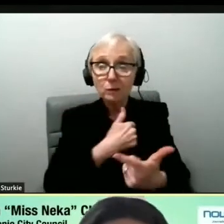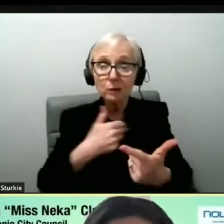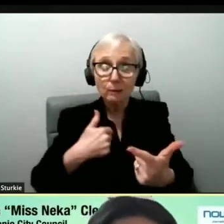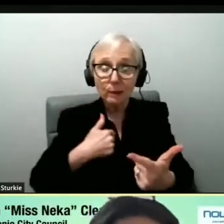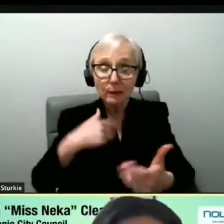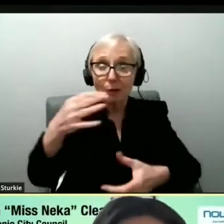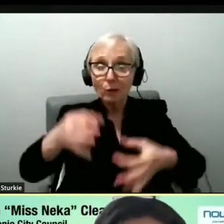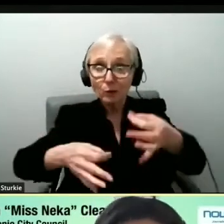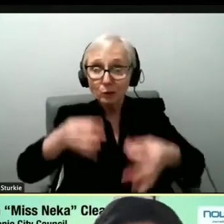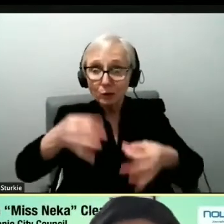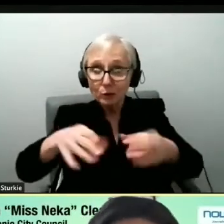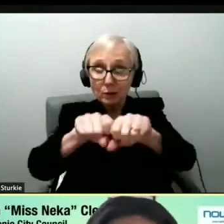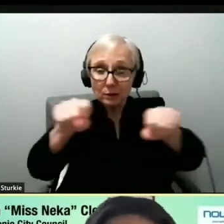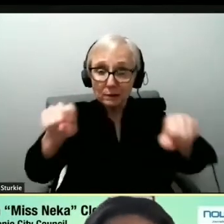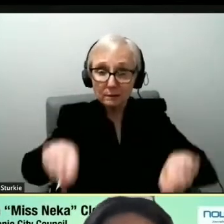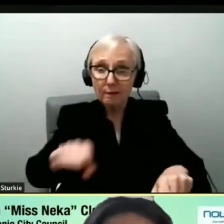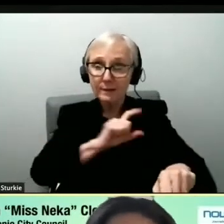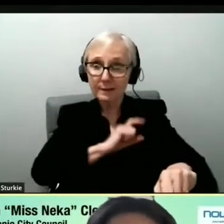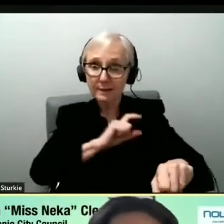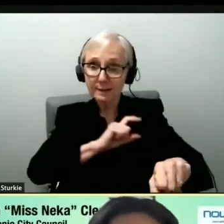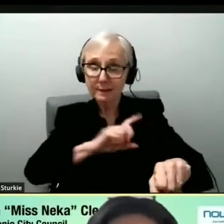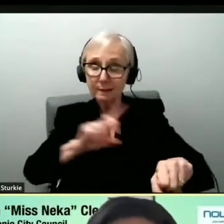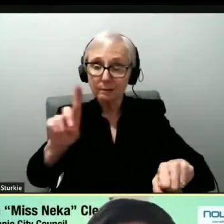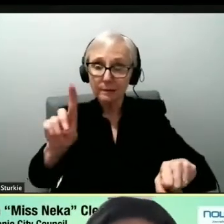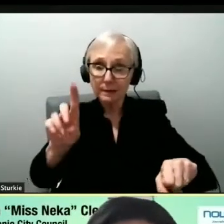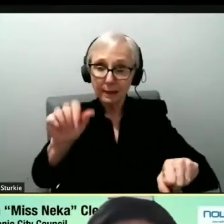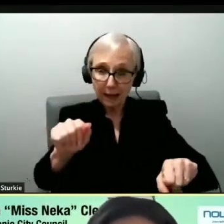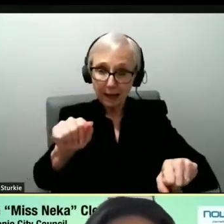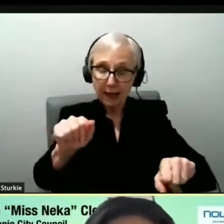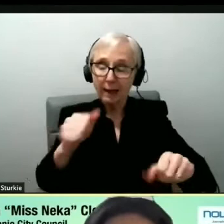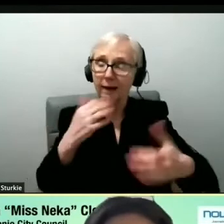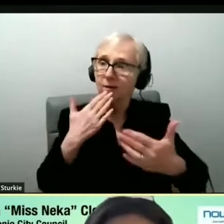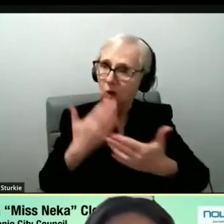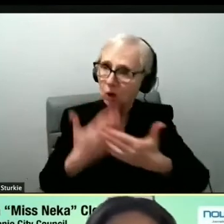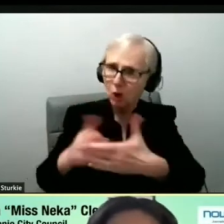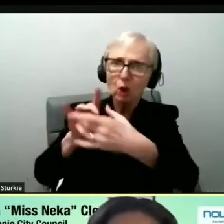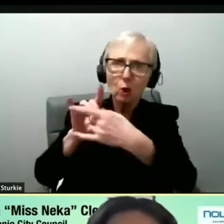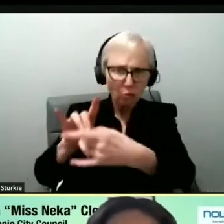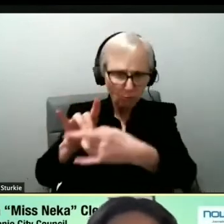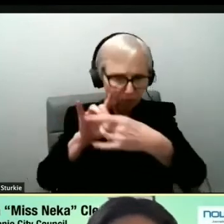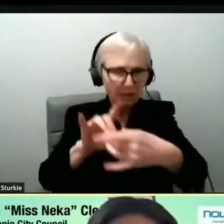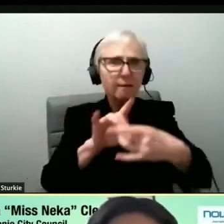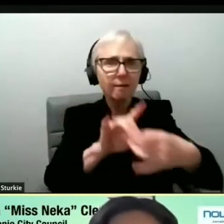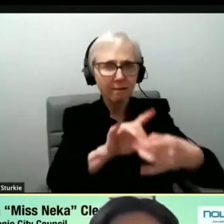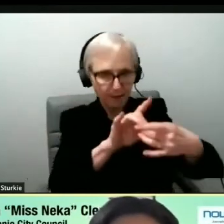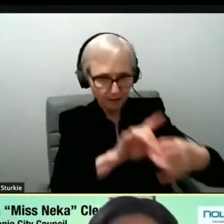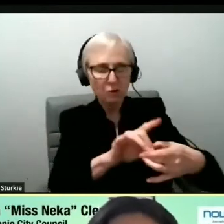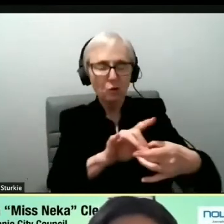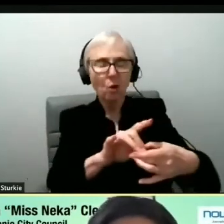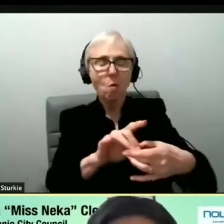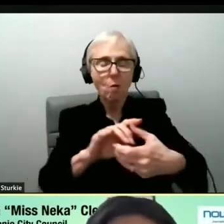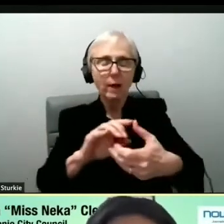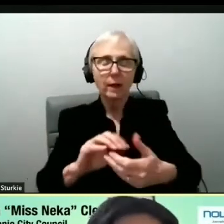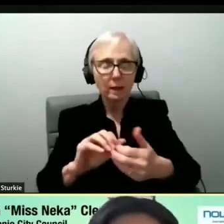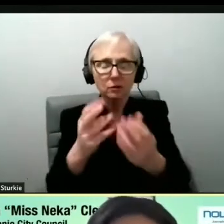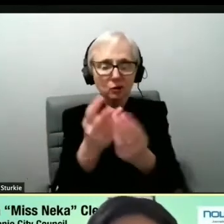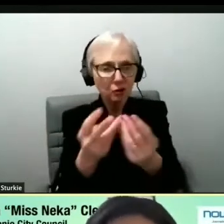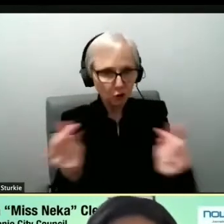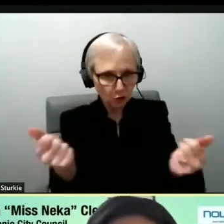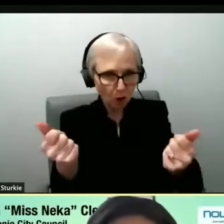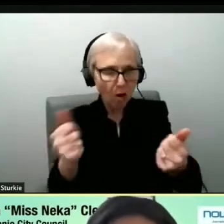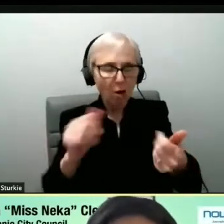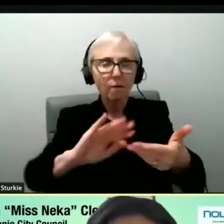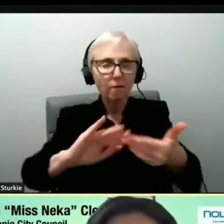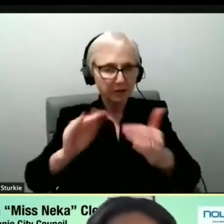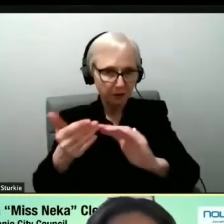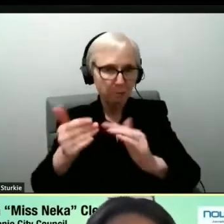the DA, our police officers, and I keep great relationships with them so we can solve community problems. That's what